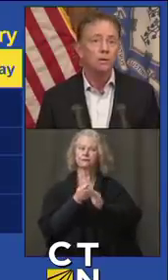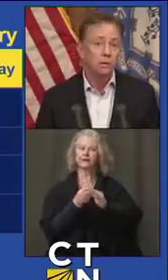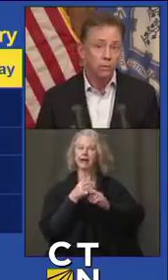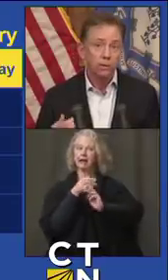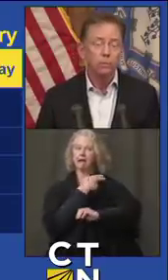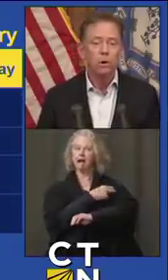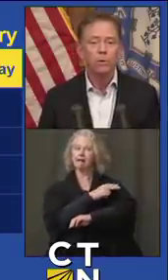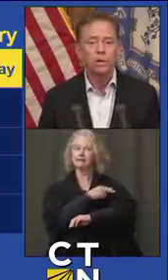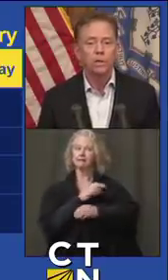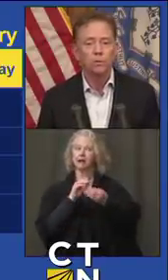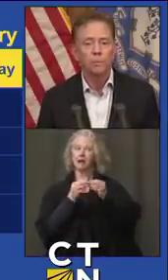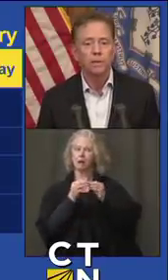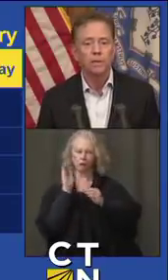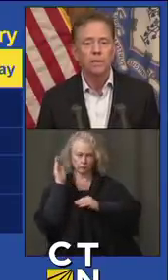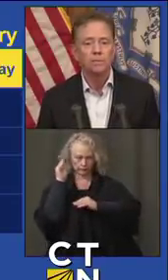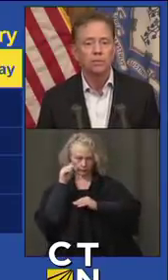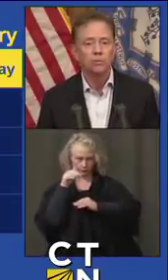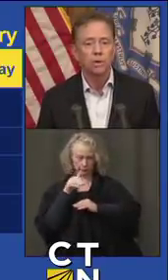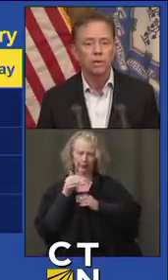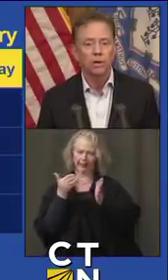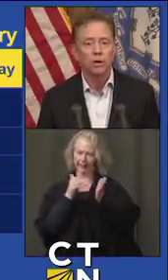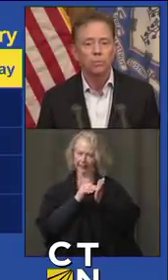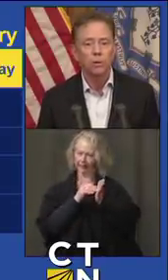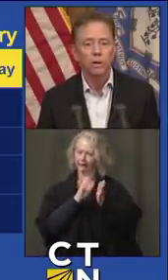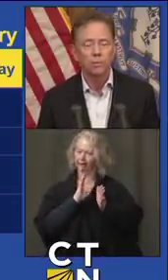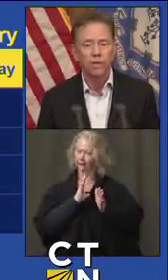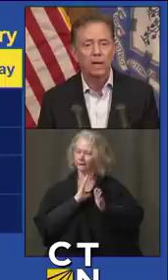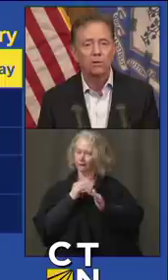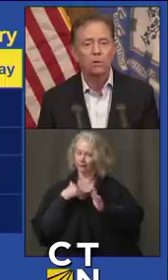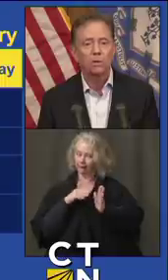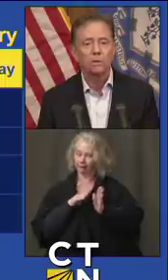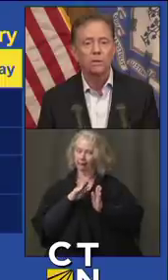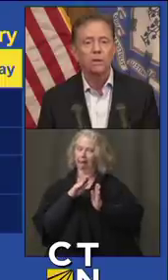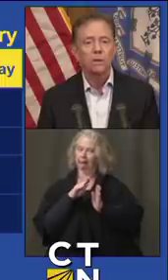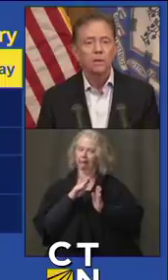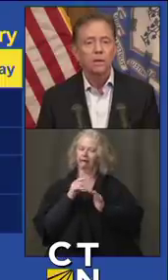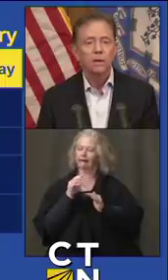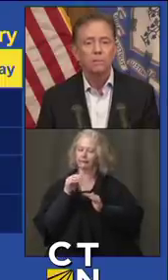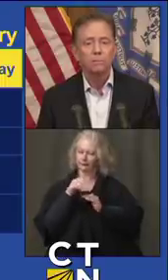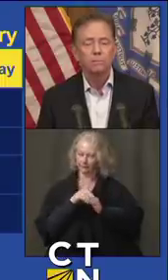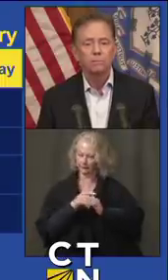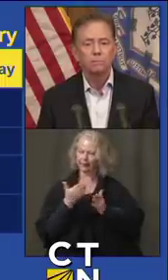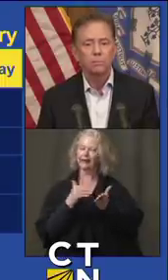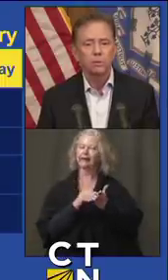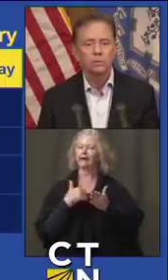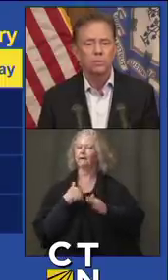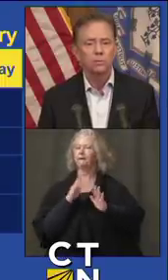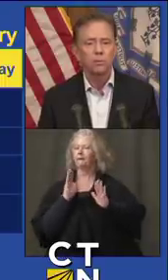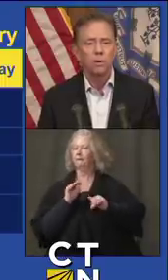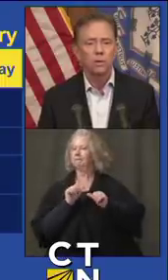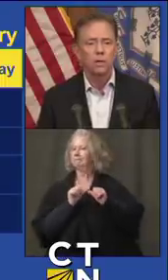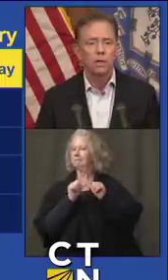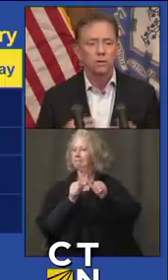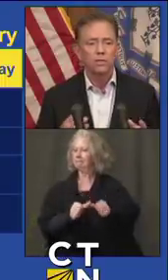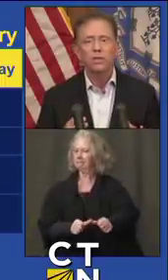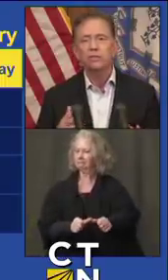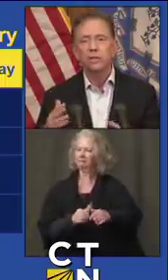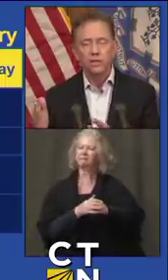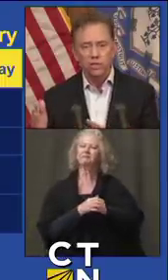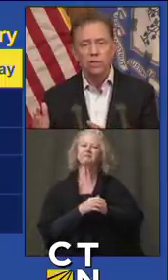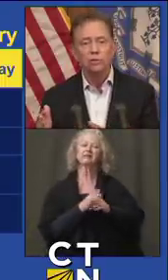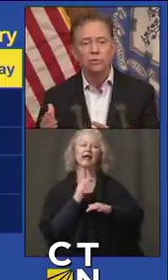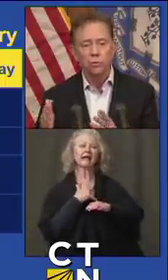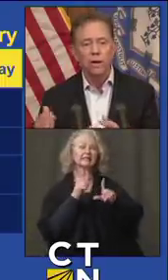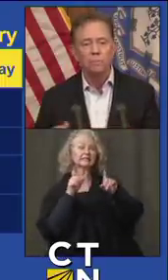good. We were worried a little bit, and that's a trend that I hope we're able to count on. Just as importantly, our